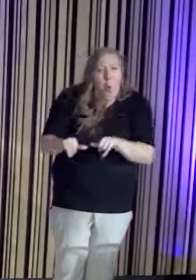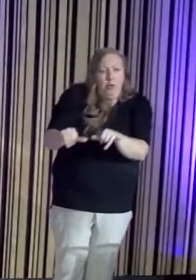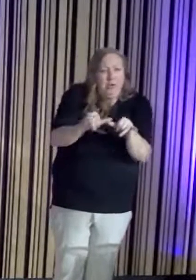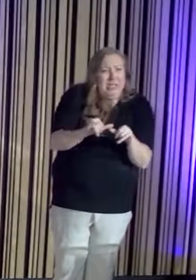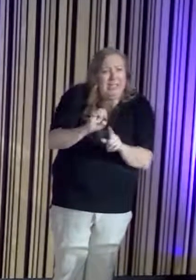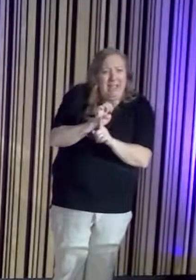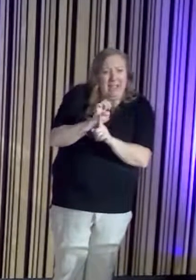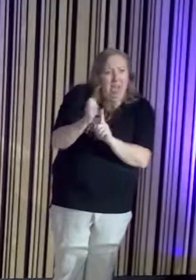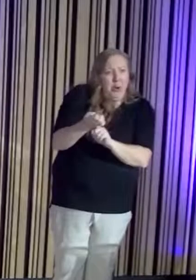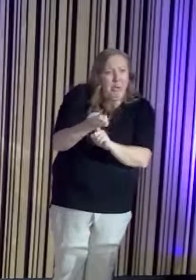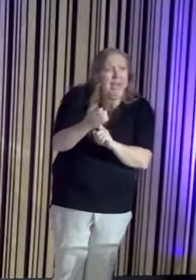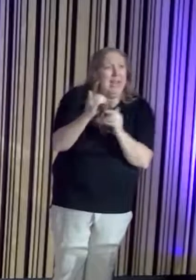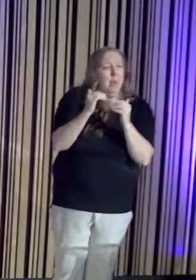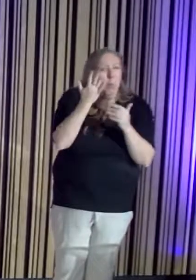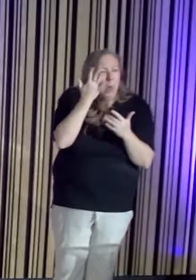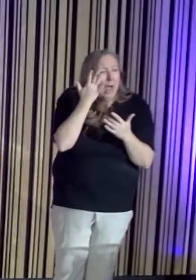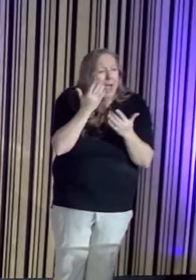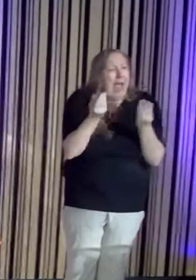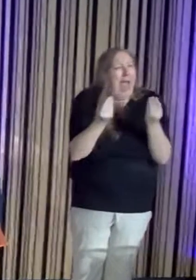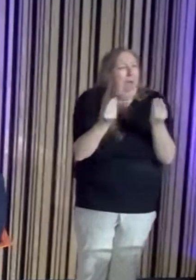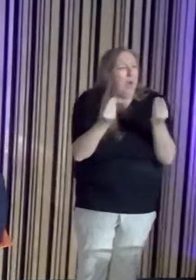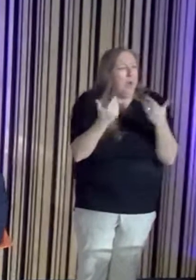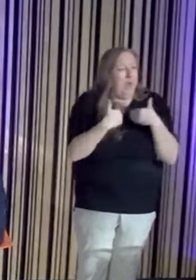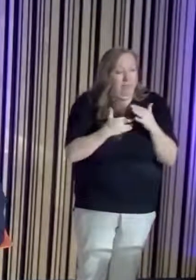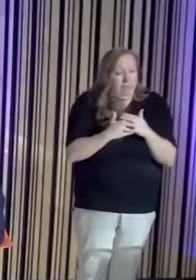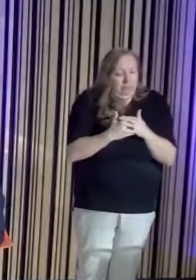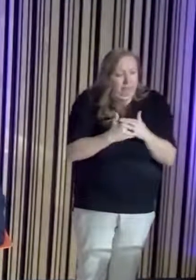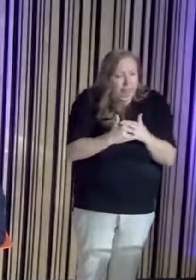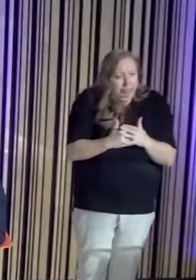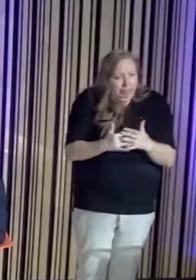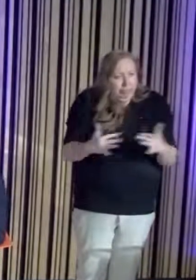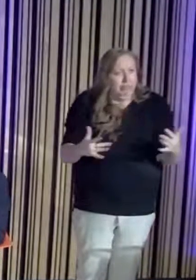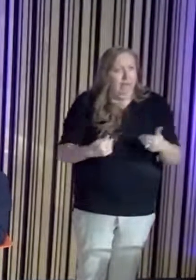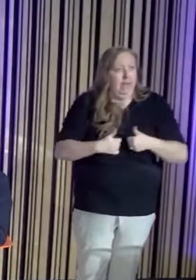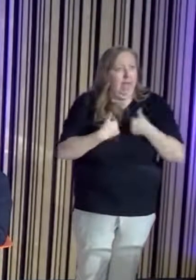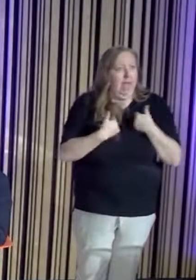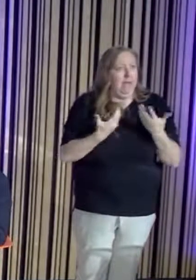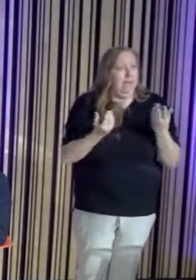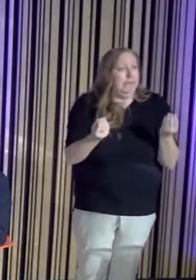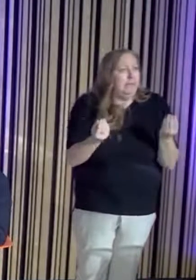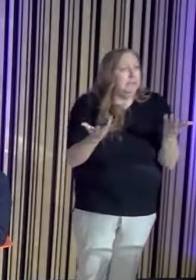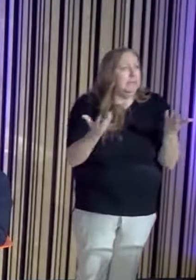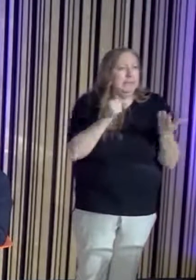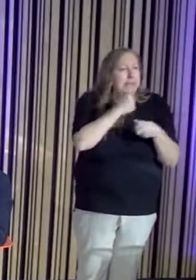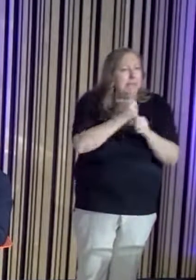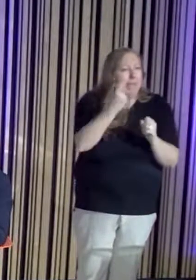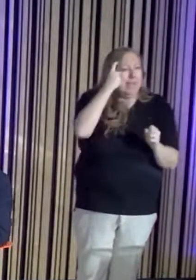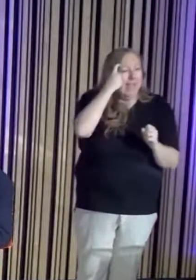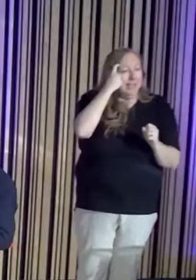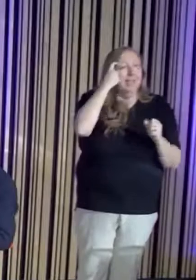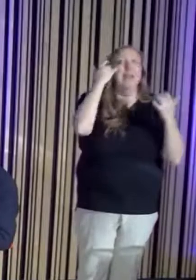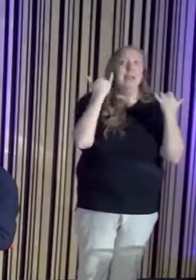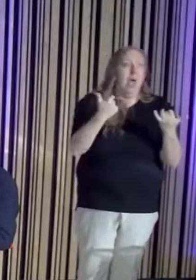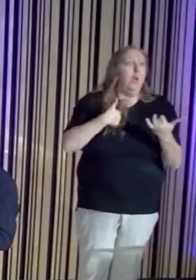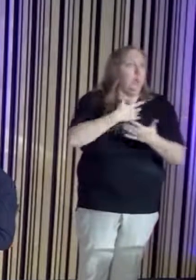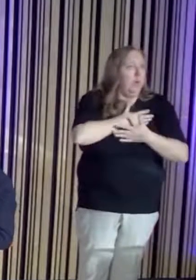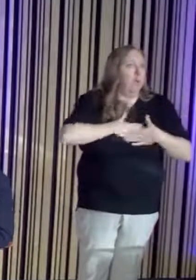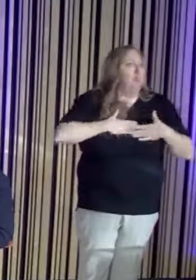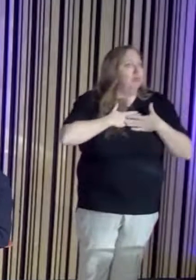all kinds of different forms of life? Doesn't really make much sense. Now we sort of appreciate